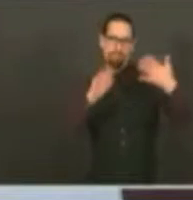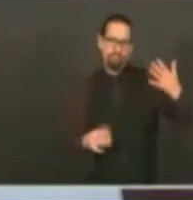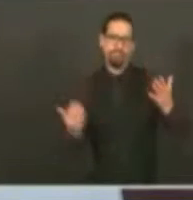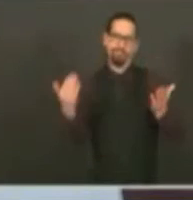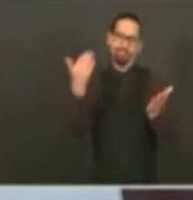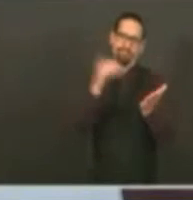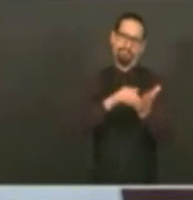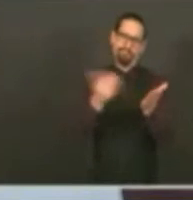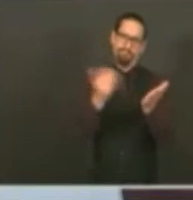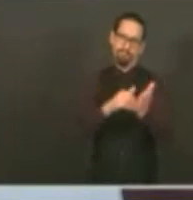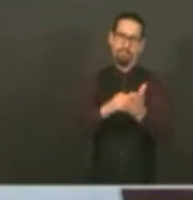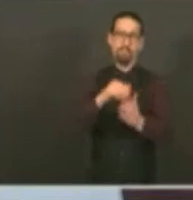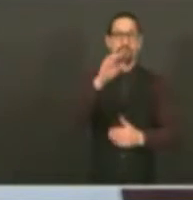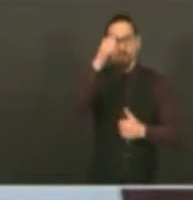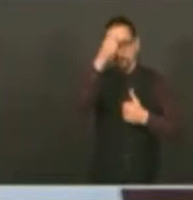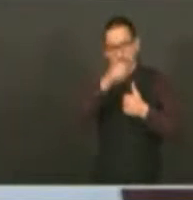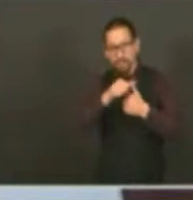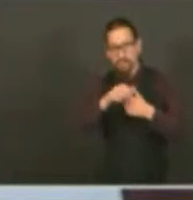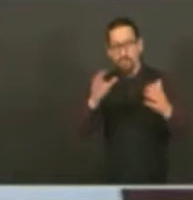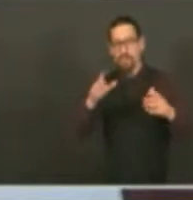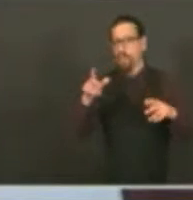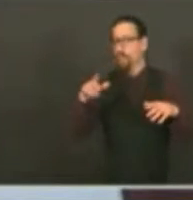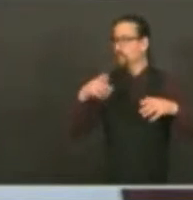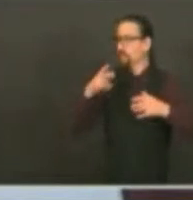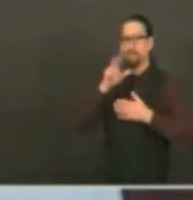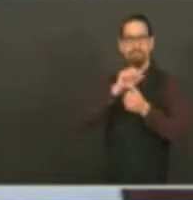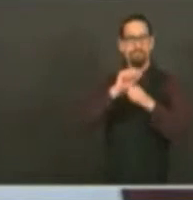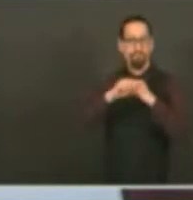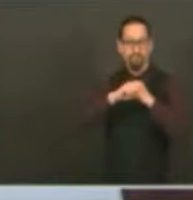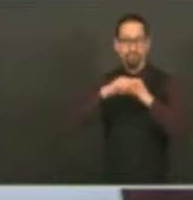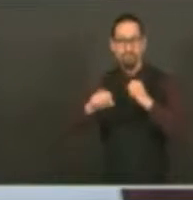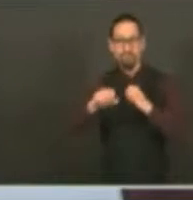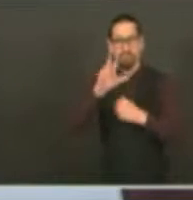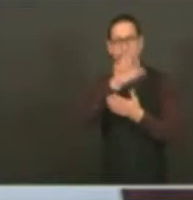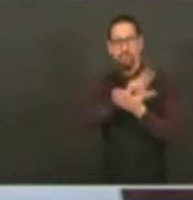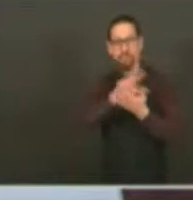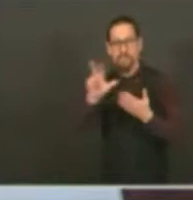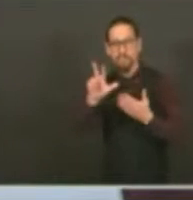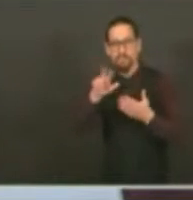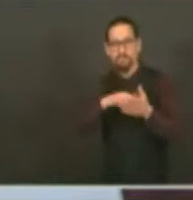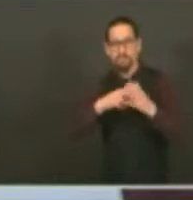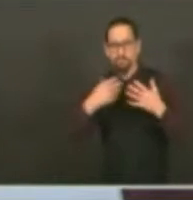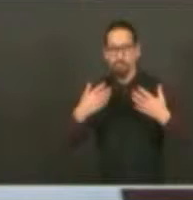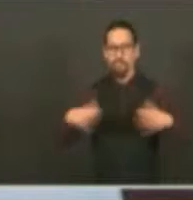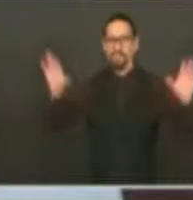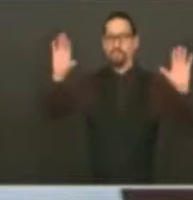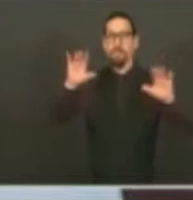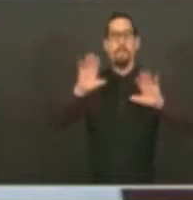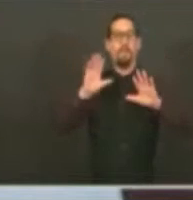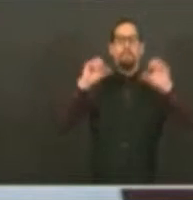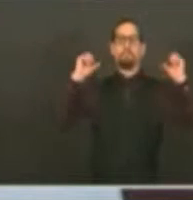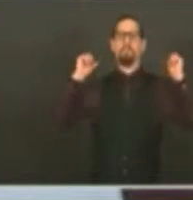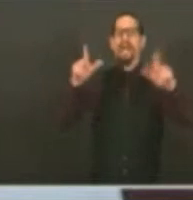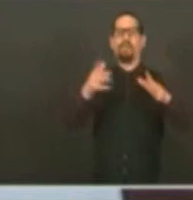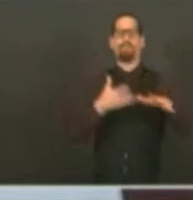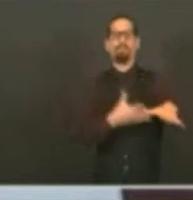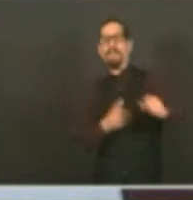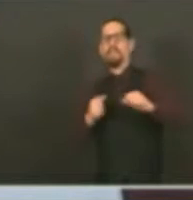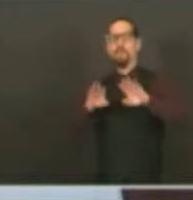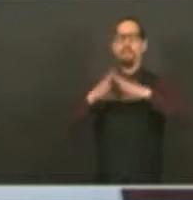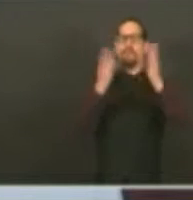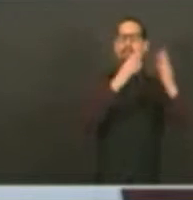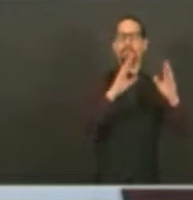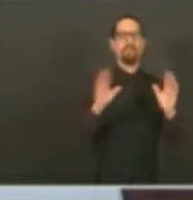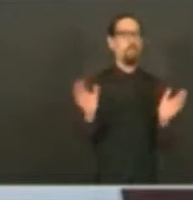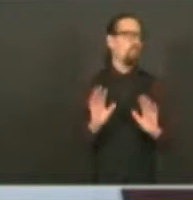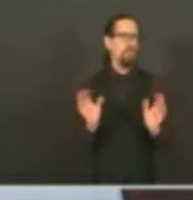has to be a slow dial-up of our economy. By the way, as it gets colder and activities are moving indoors, it